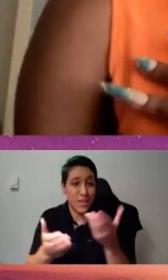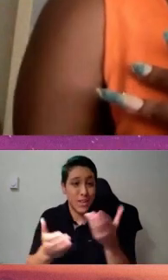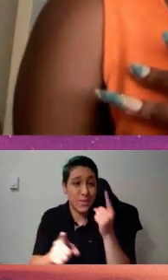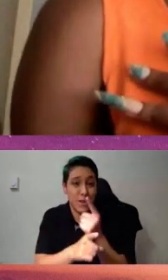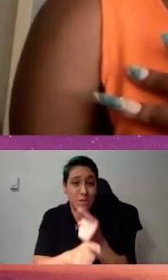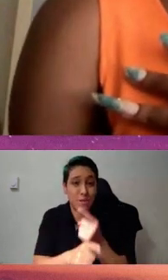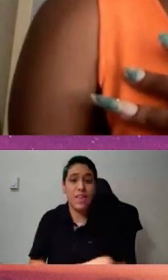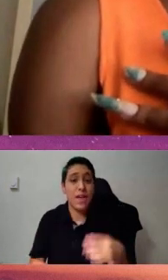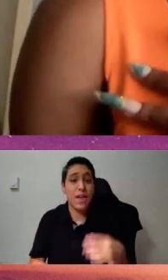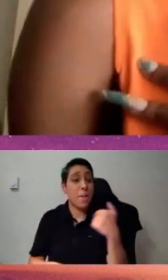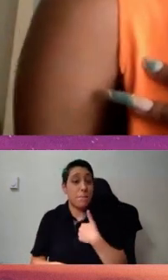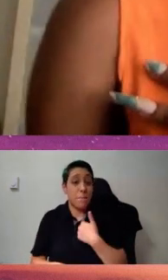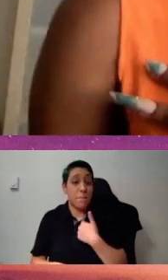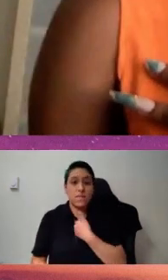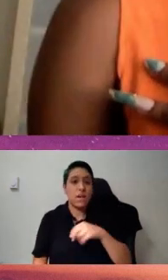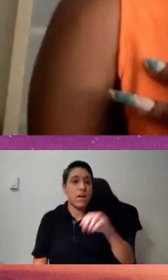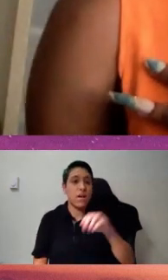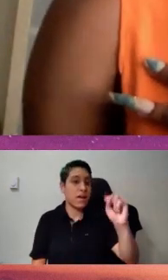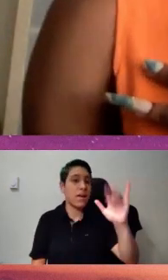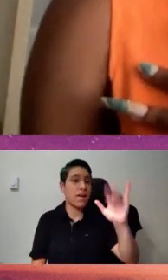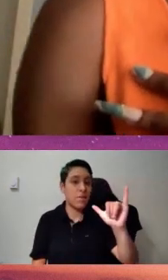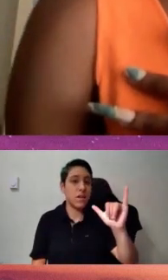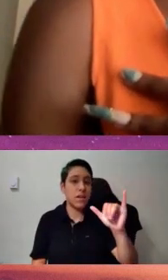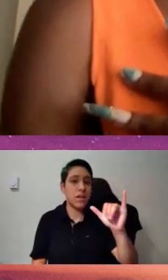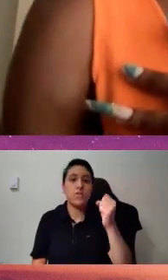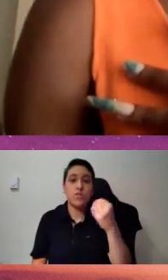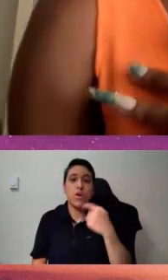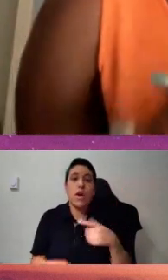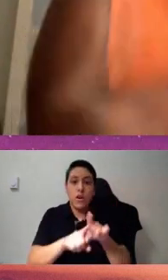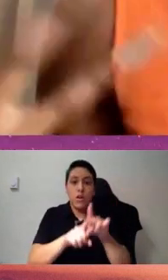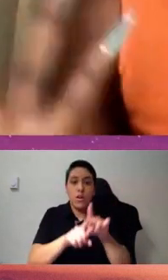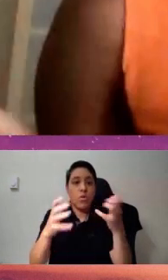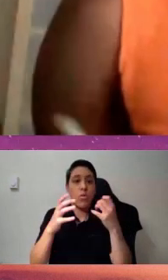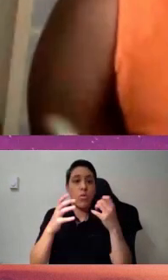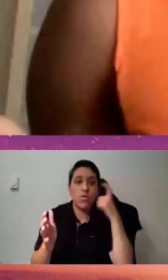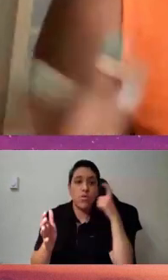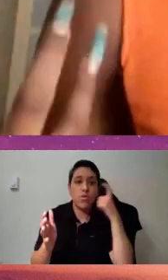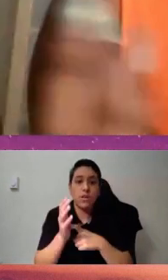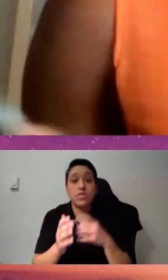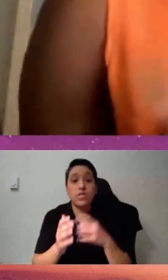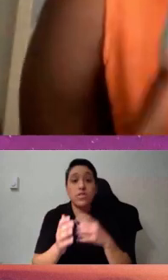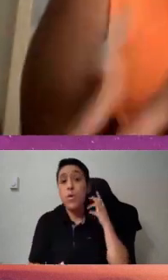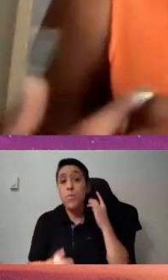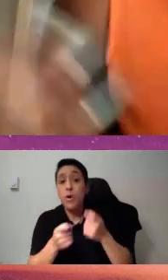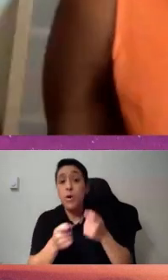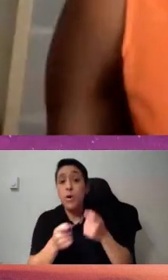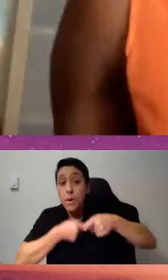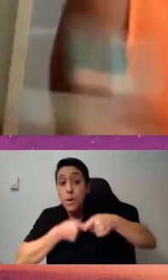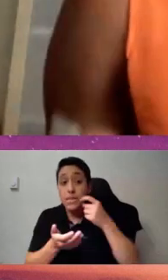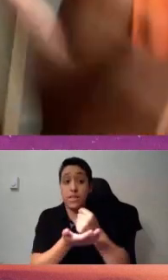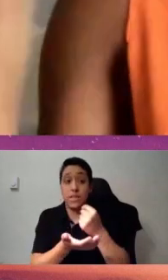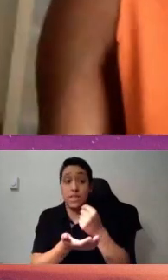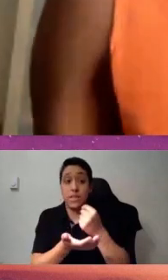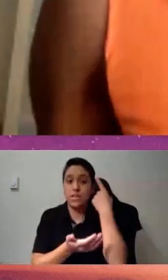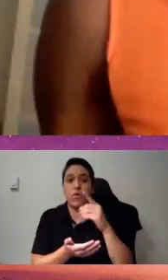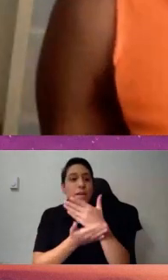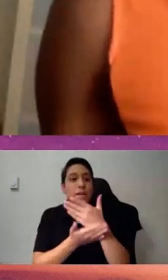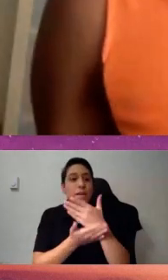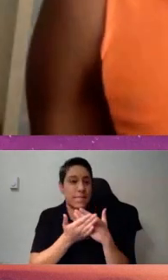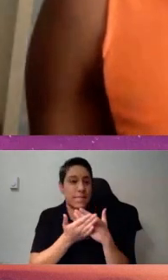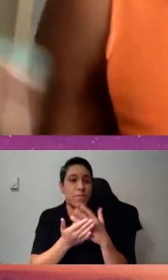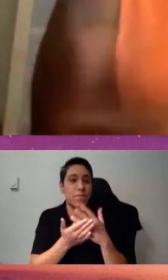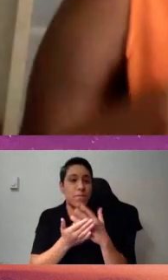who's non-binary, I like to even recognize that hormone replacement therapy is for some an